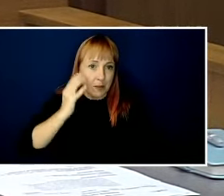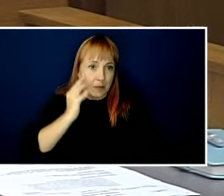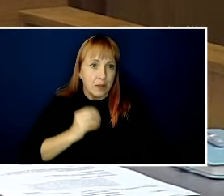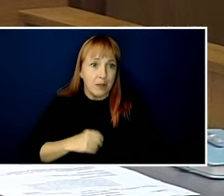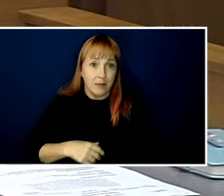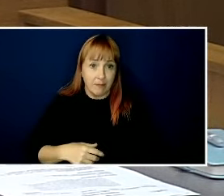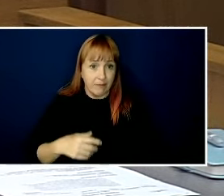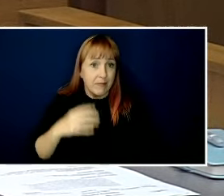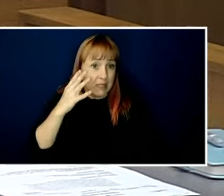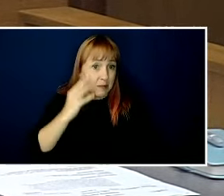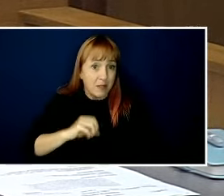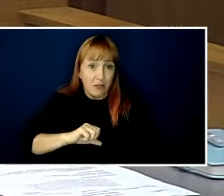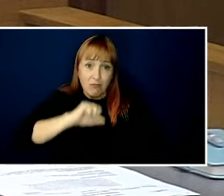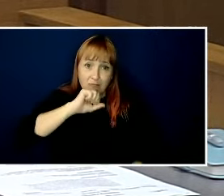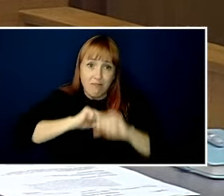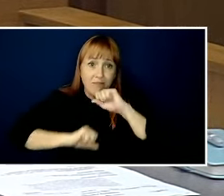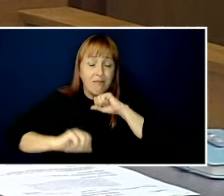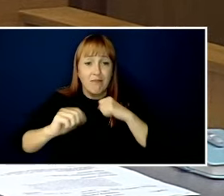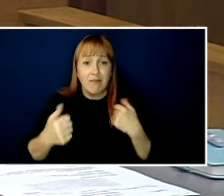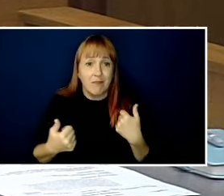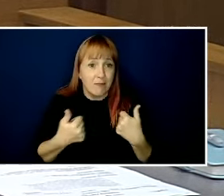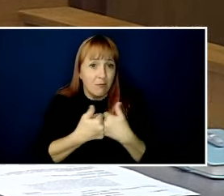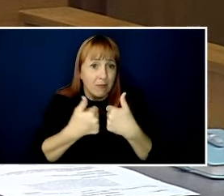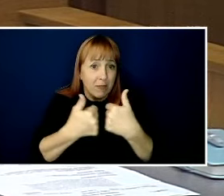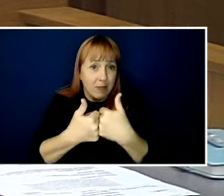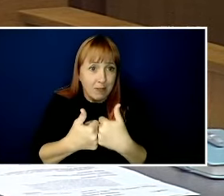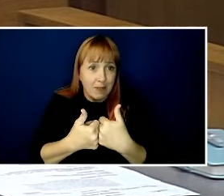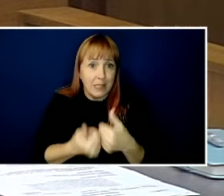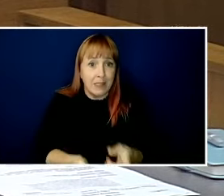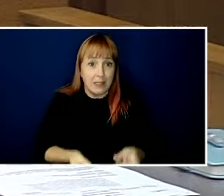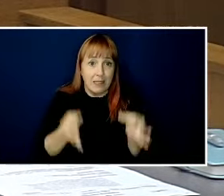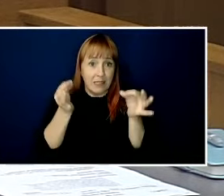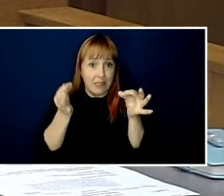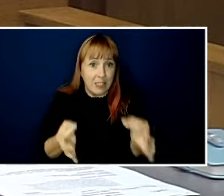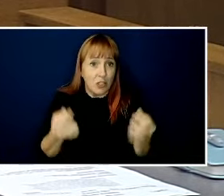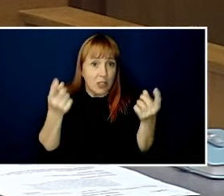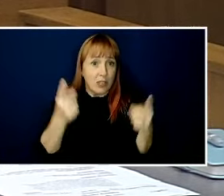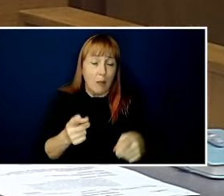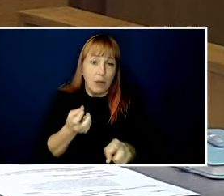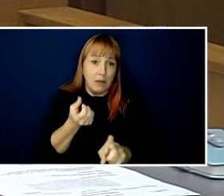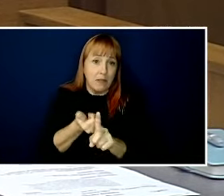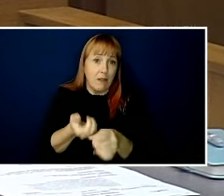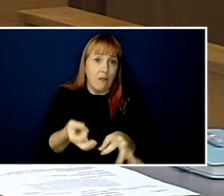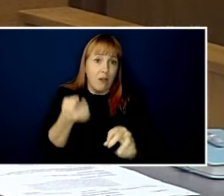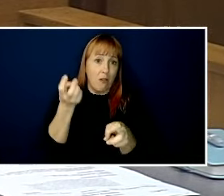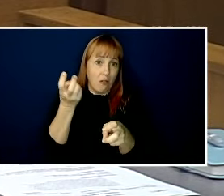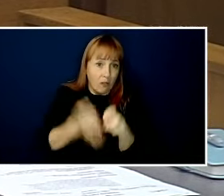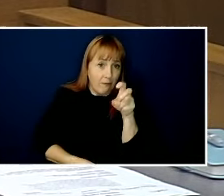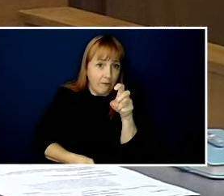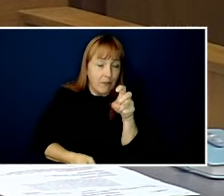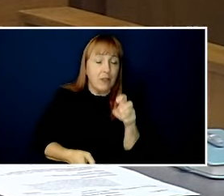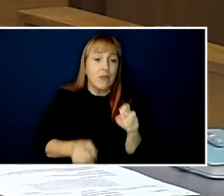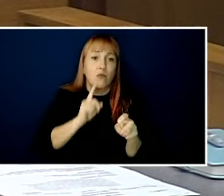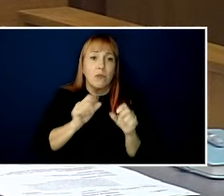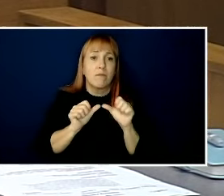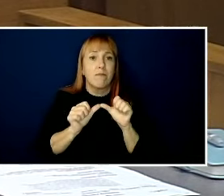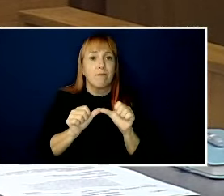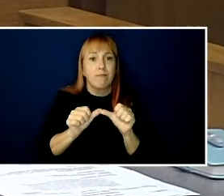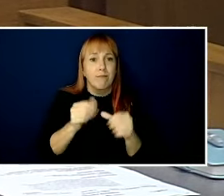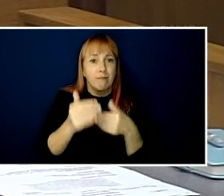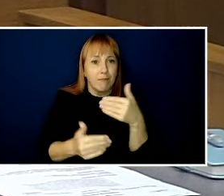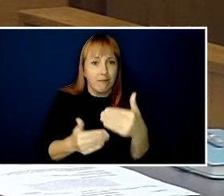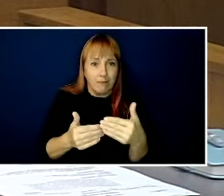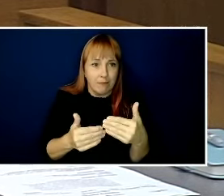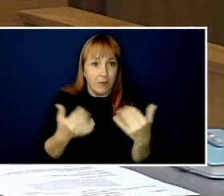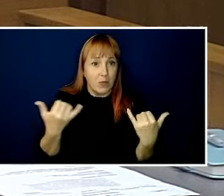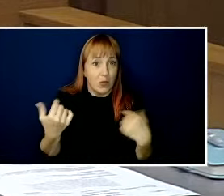challenges, made some tough decisions, and we persevered. So today, we celebrate the